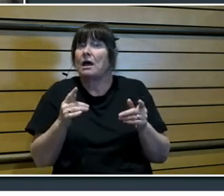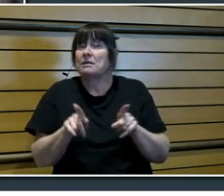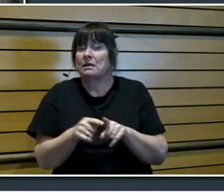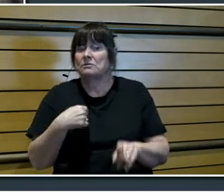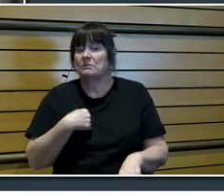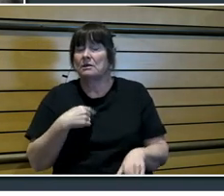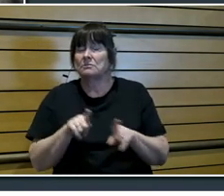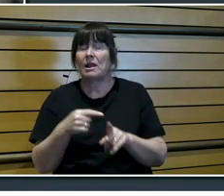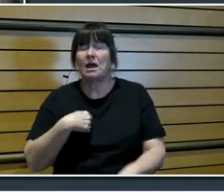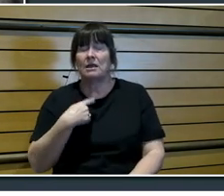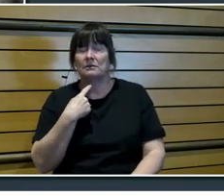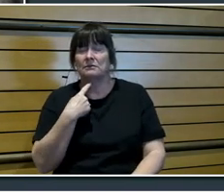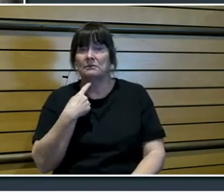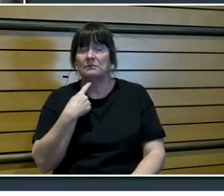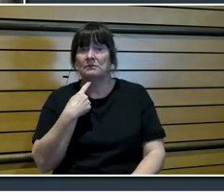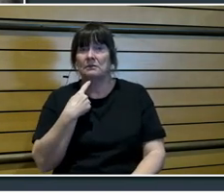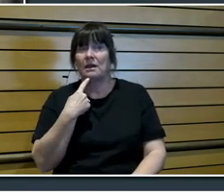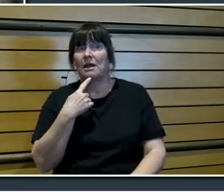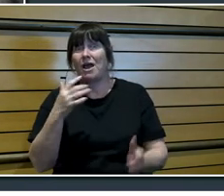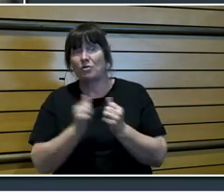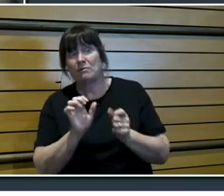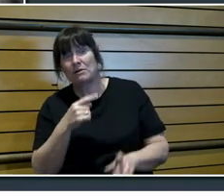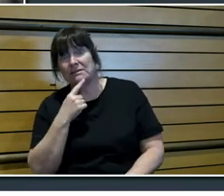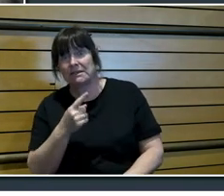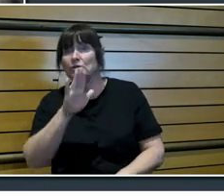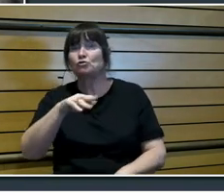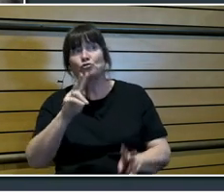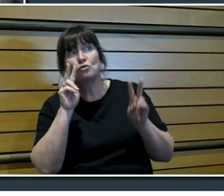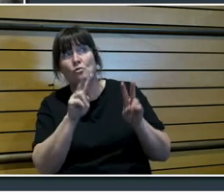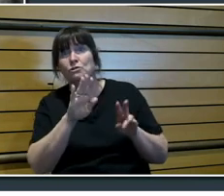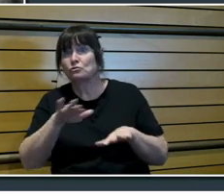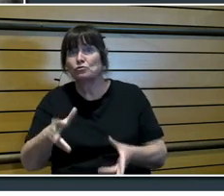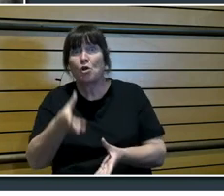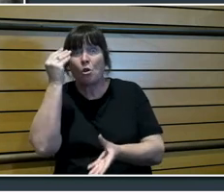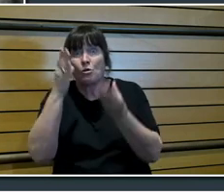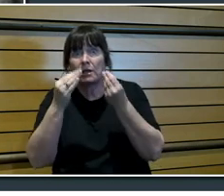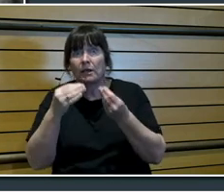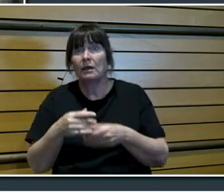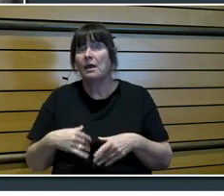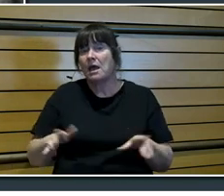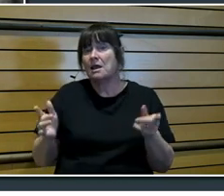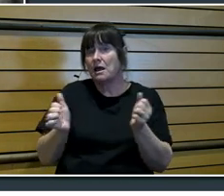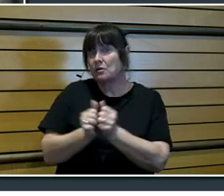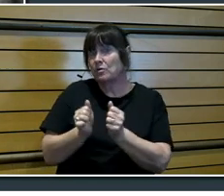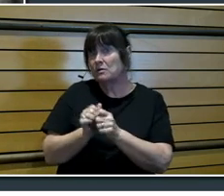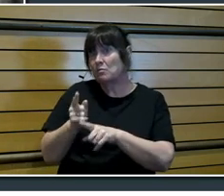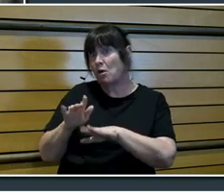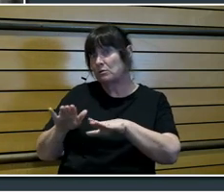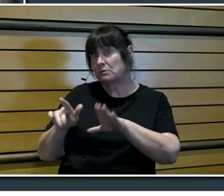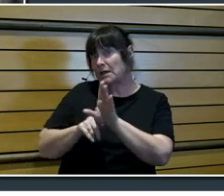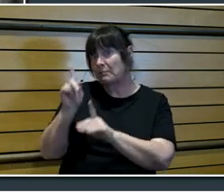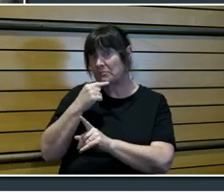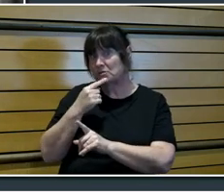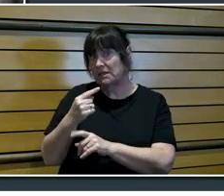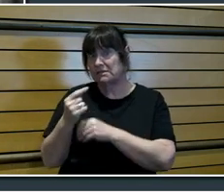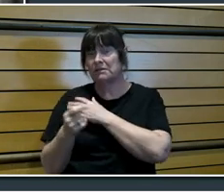are watching, the children are learning. And I agree with what the rangatahi have just said now, that it will be the youth that will